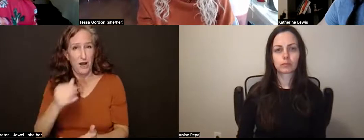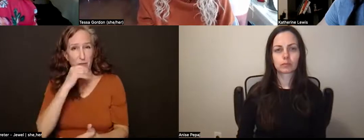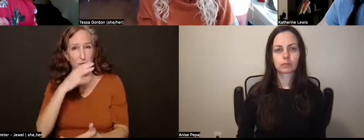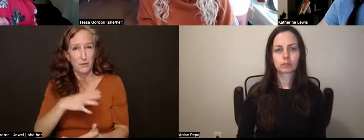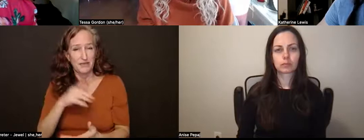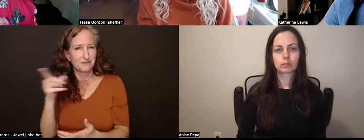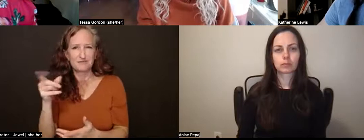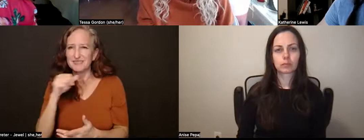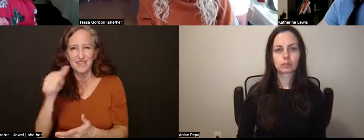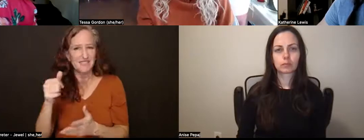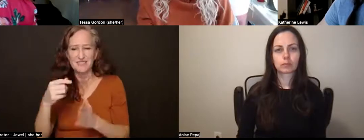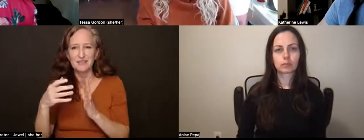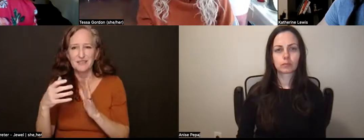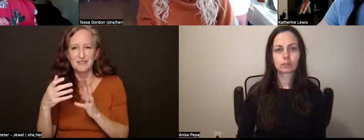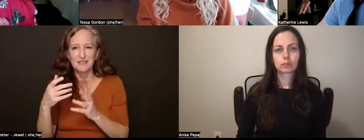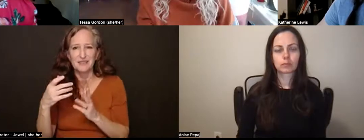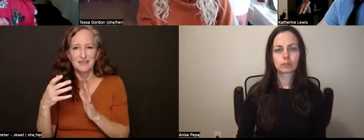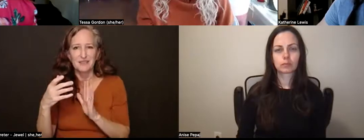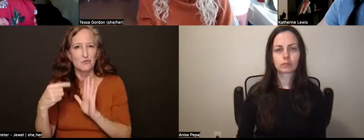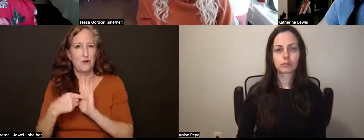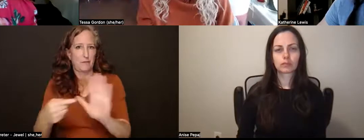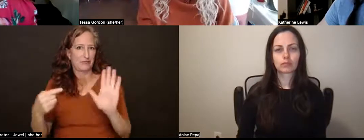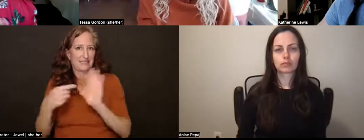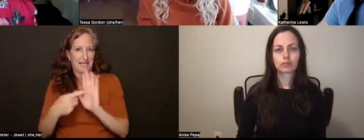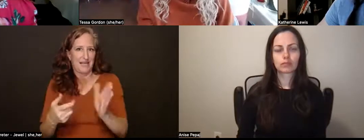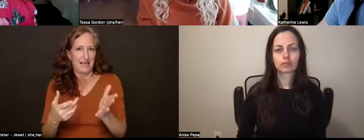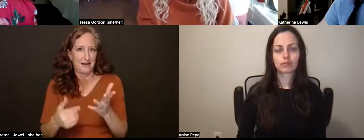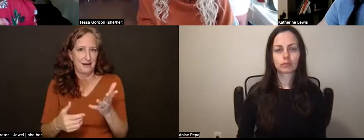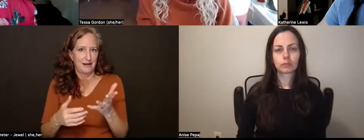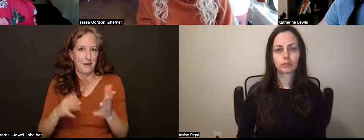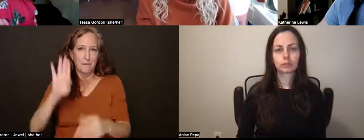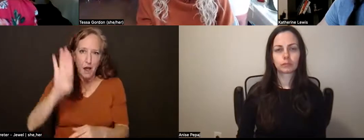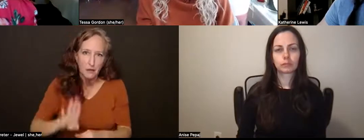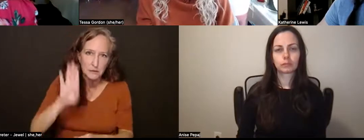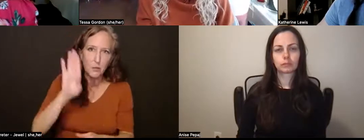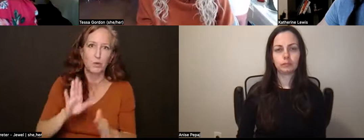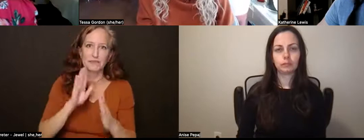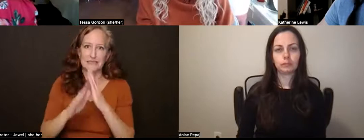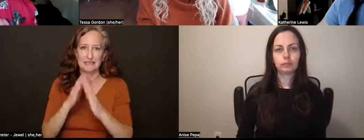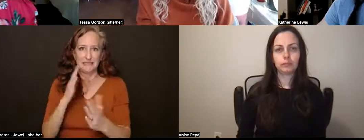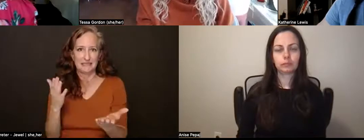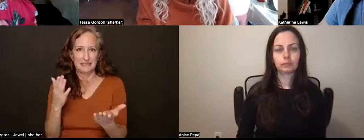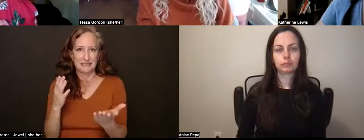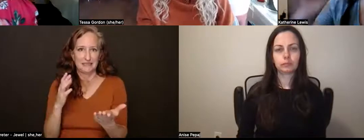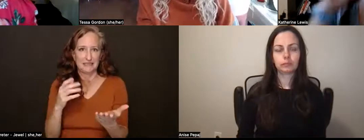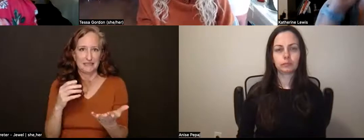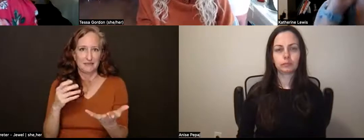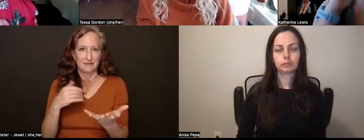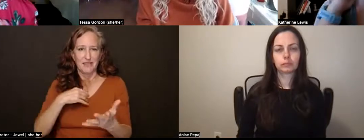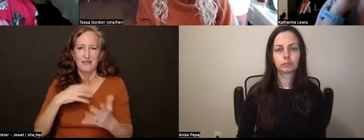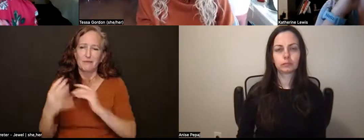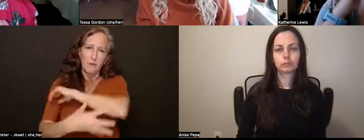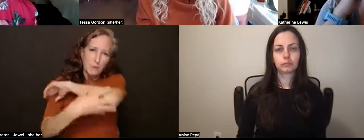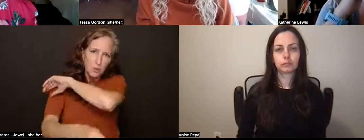not she does not represent Baltimore City alone. Right? There are